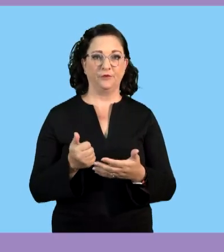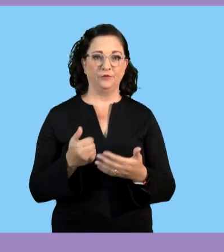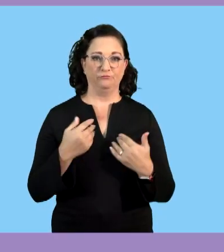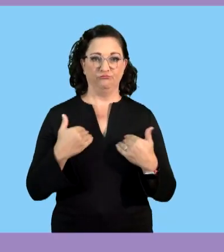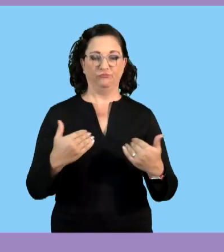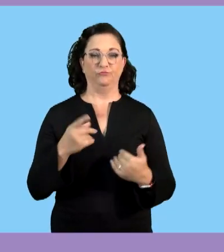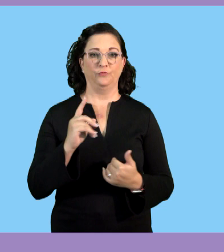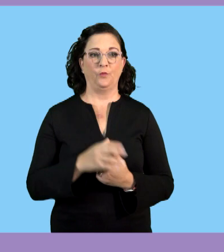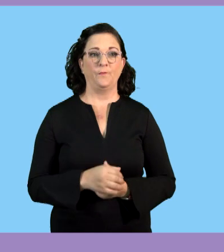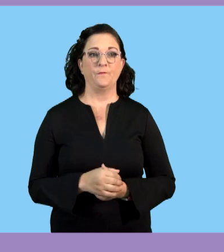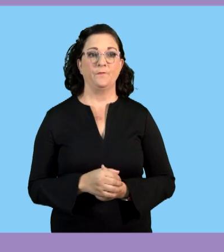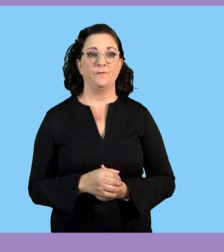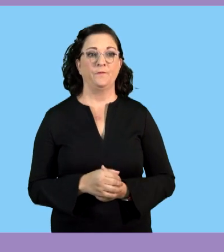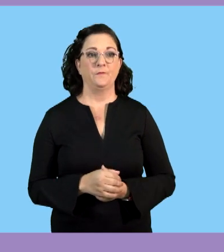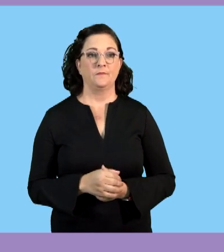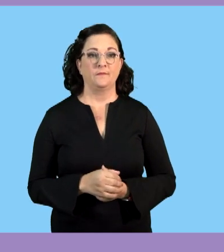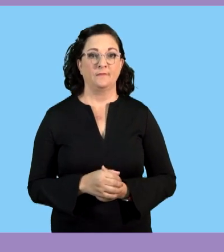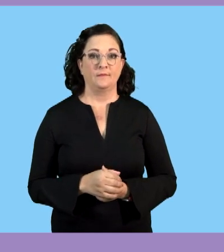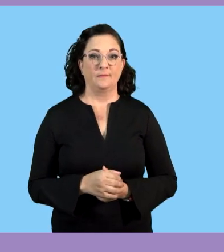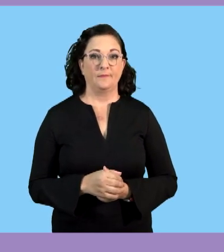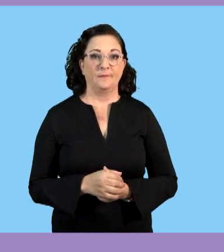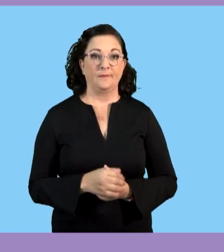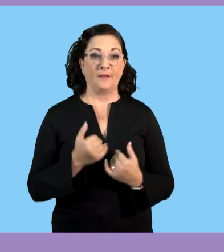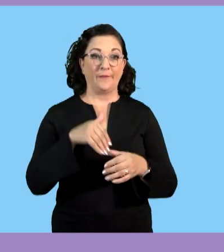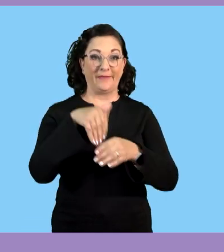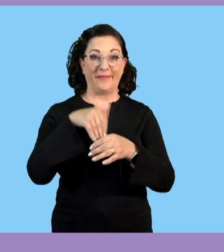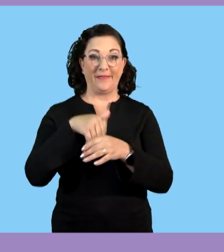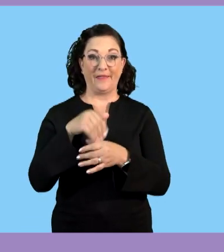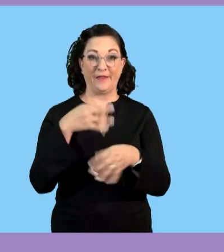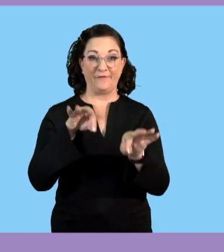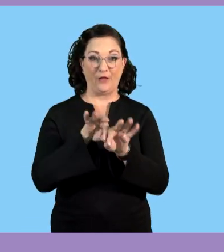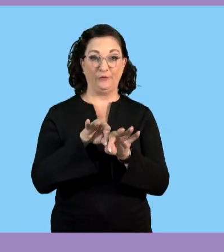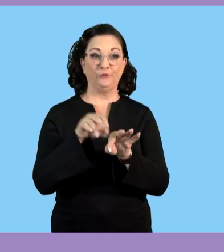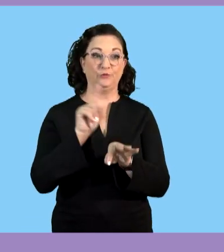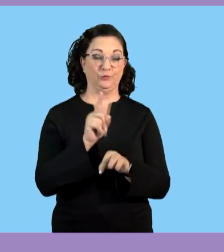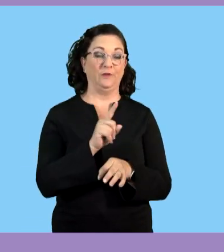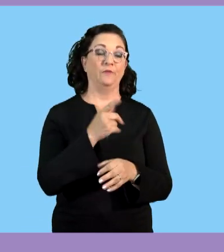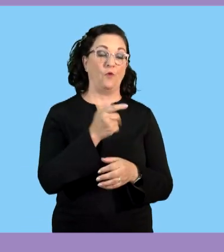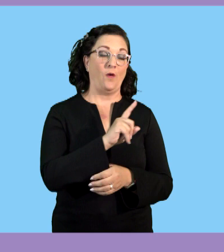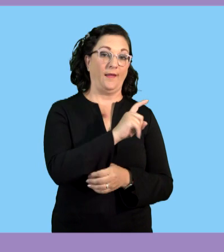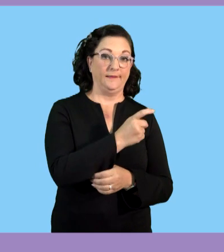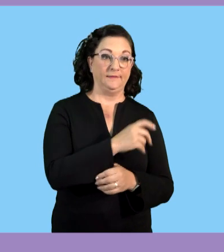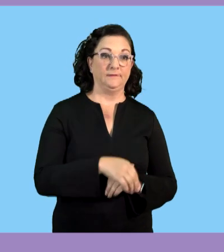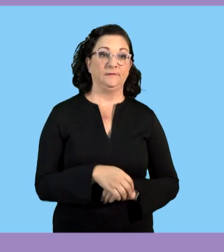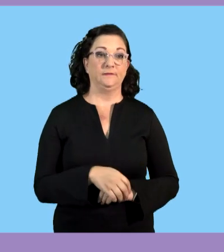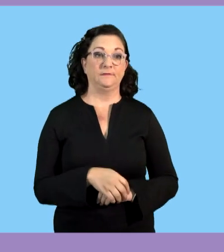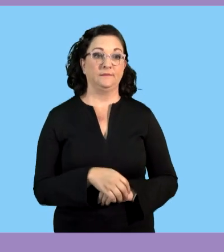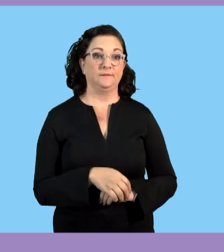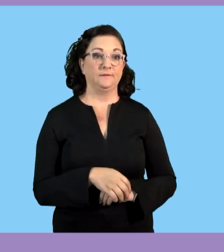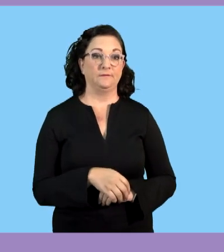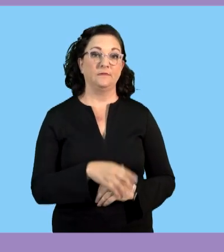there. Now, if we go now and substitute values in the place of x, so we are going to start